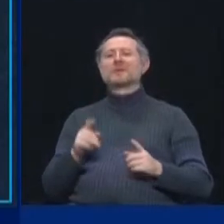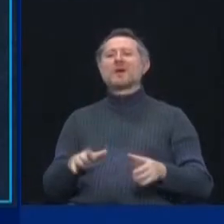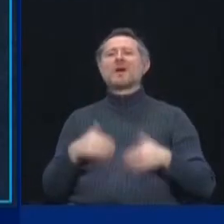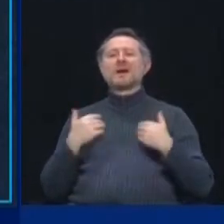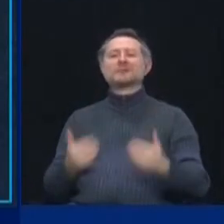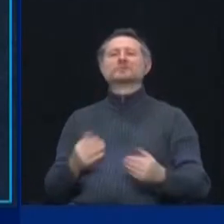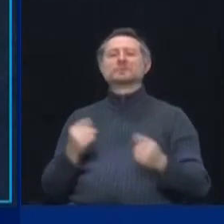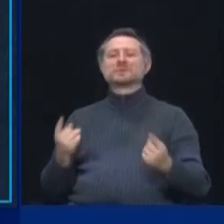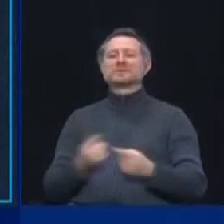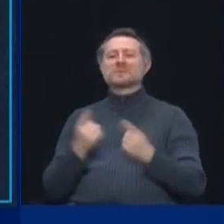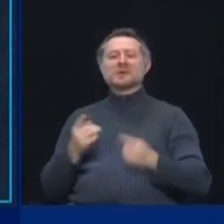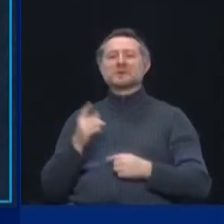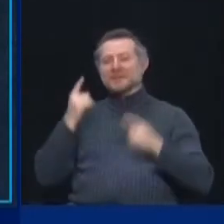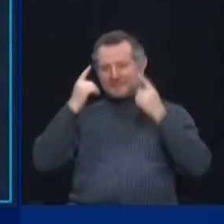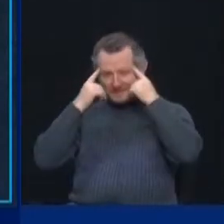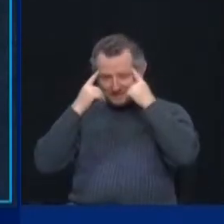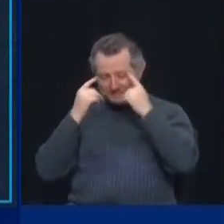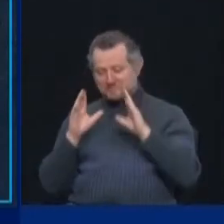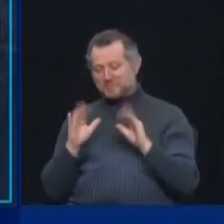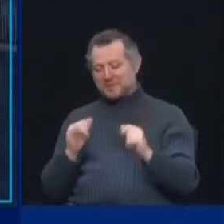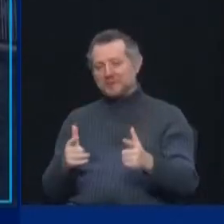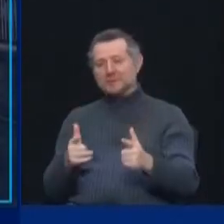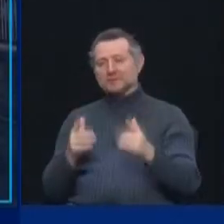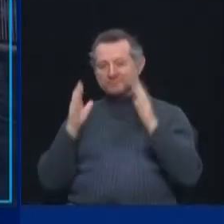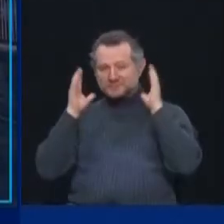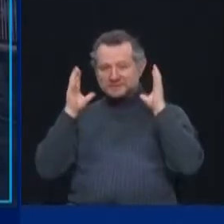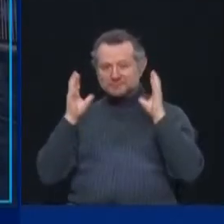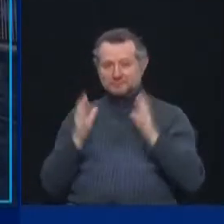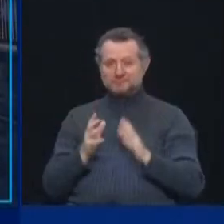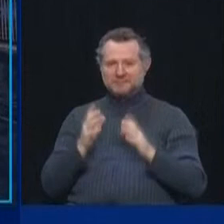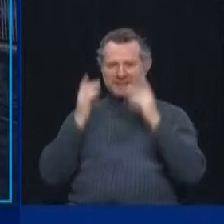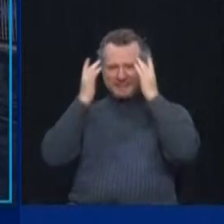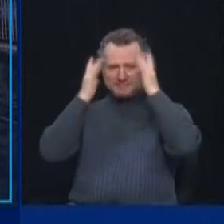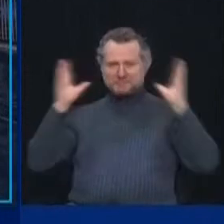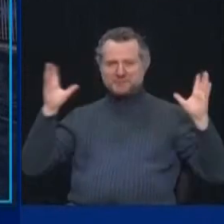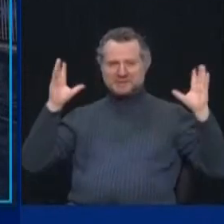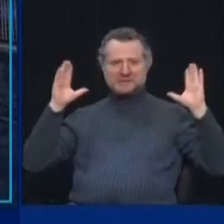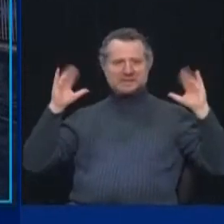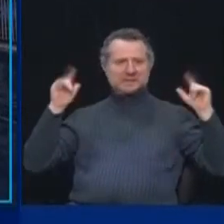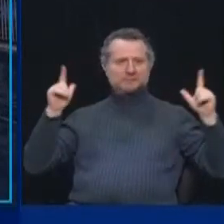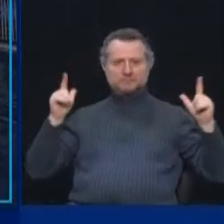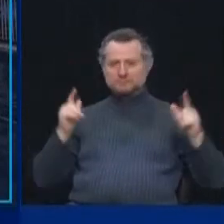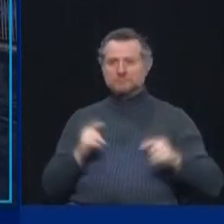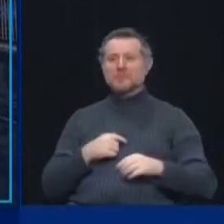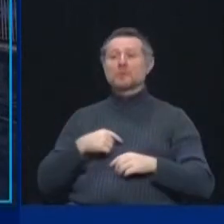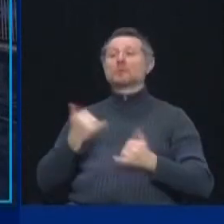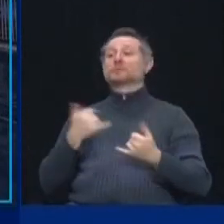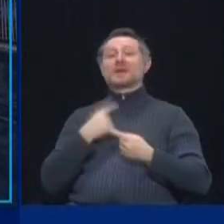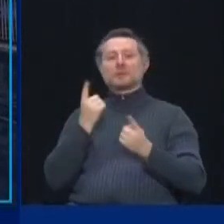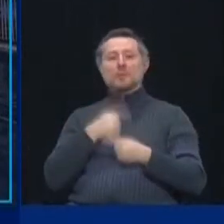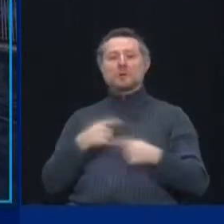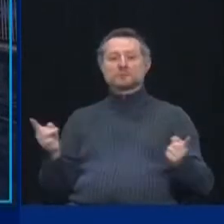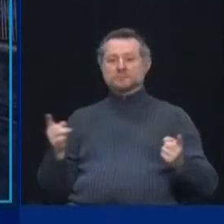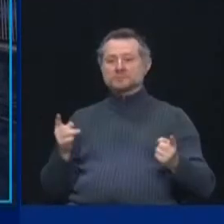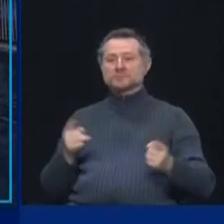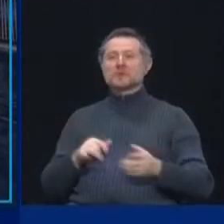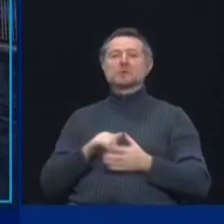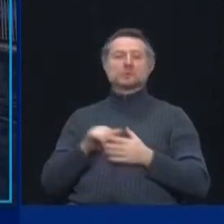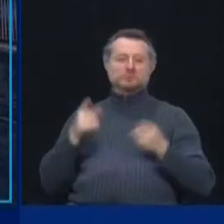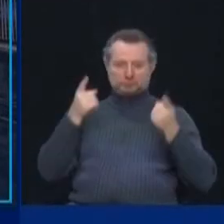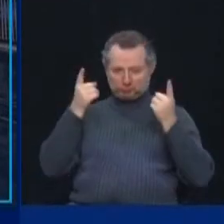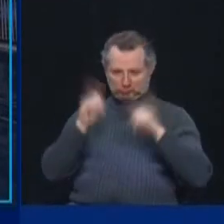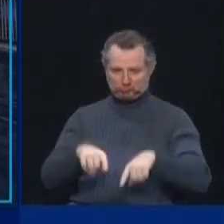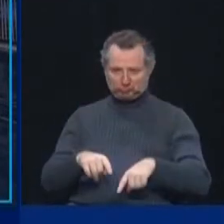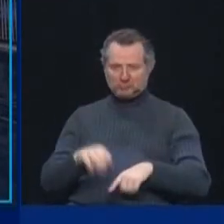my point of view. But think big. So today we're announcing the state has agreed, the MTA has